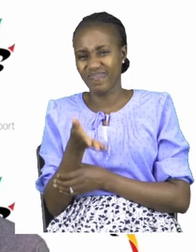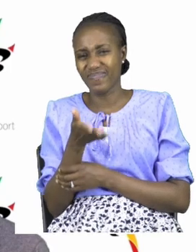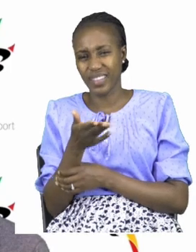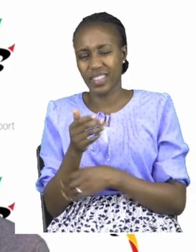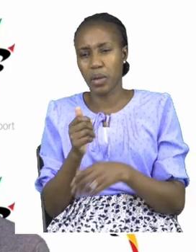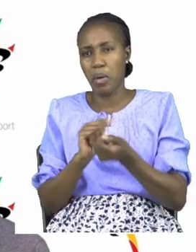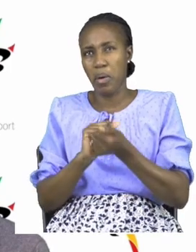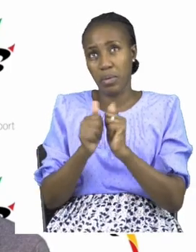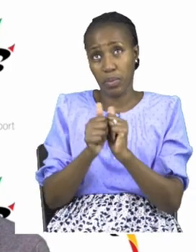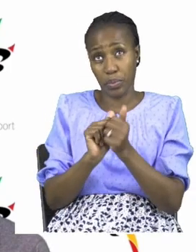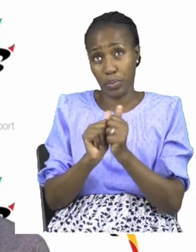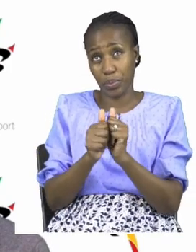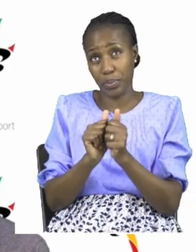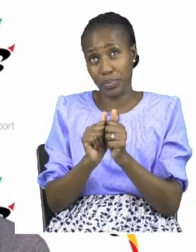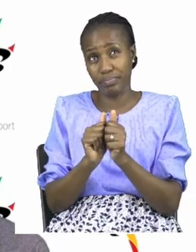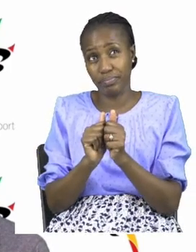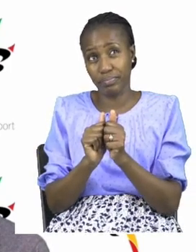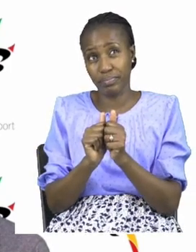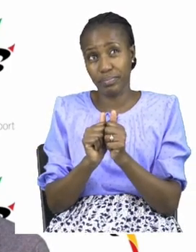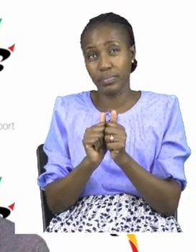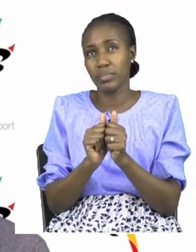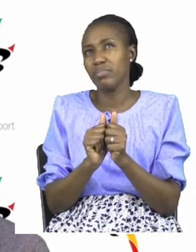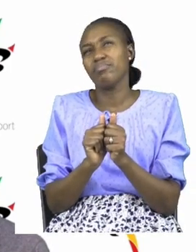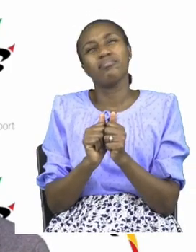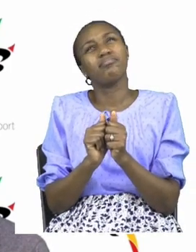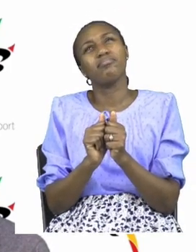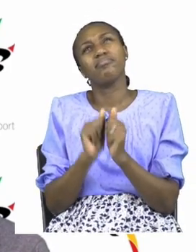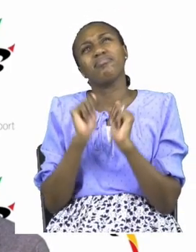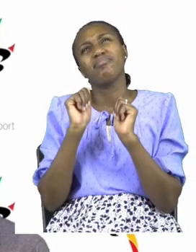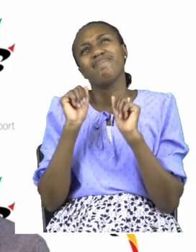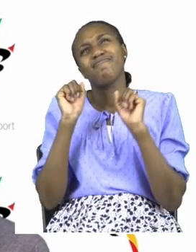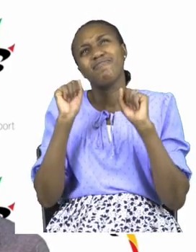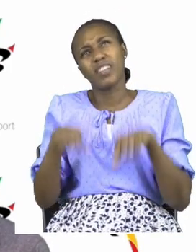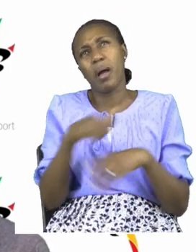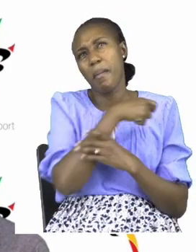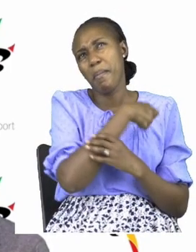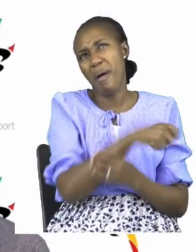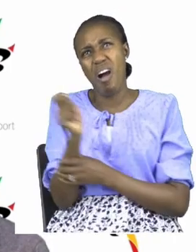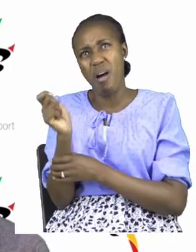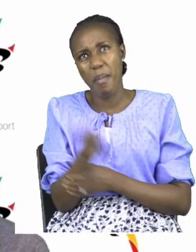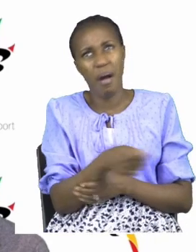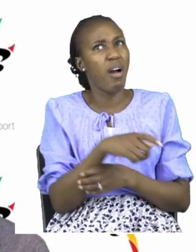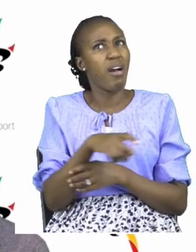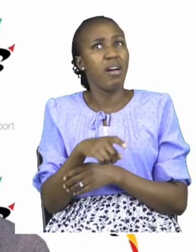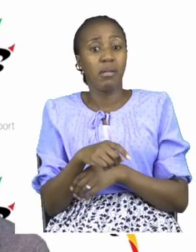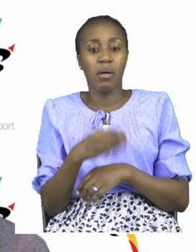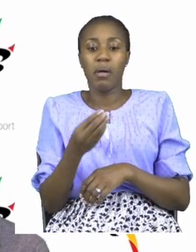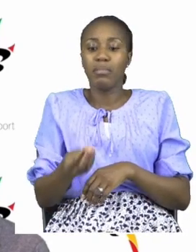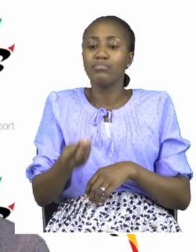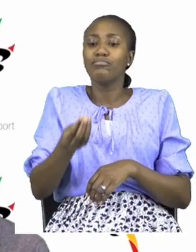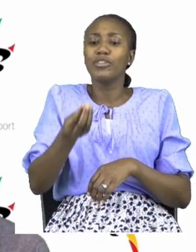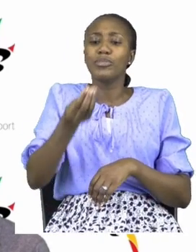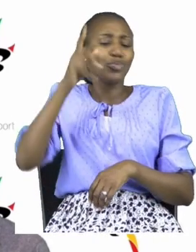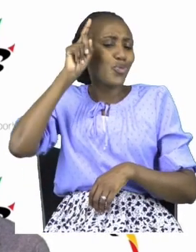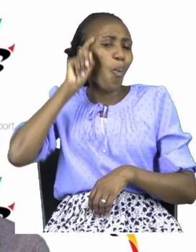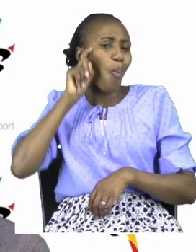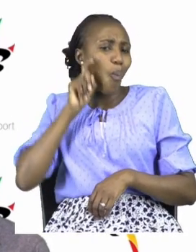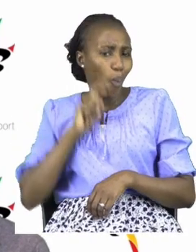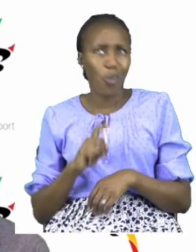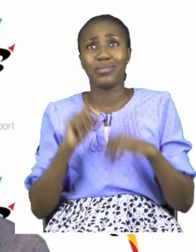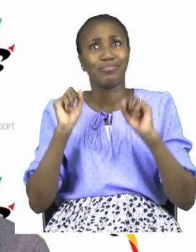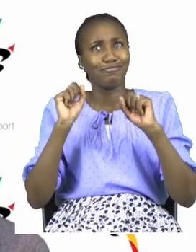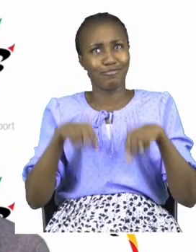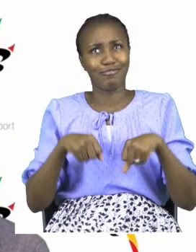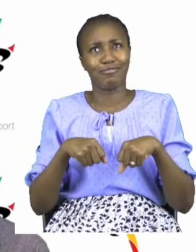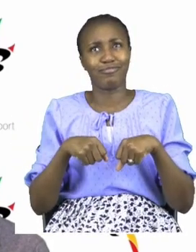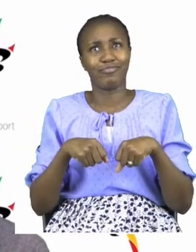sports codes that can be played until a person is very old. I think in many places you have got tennis